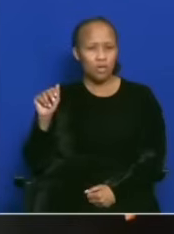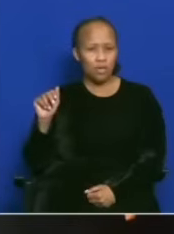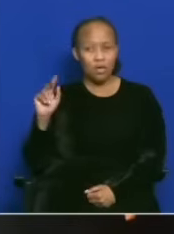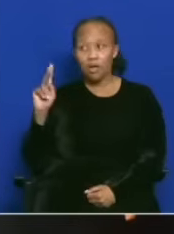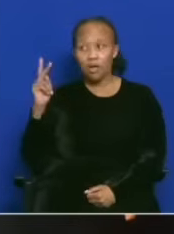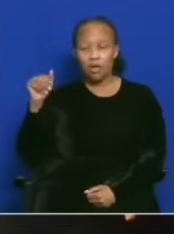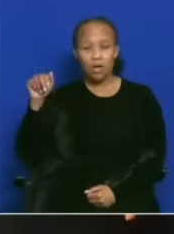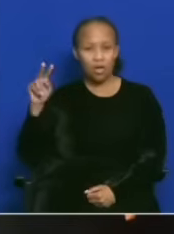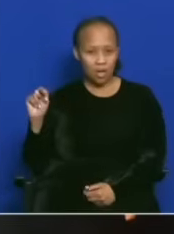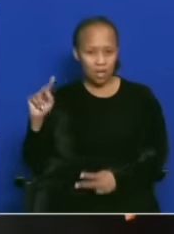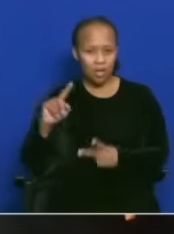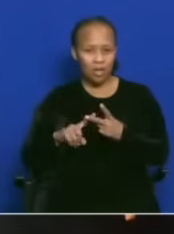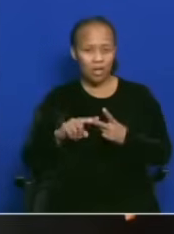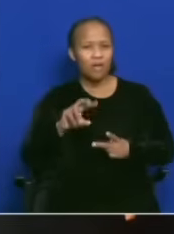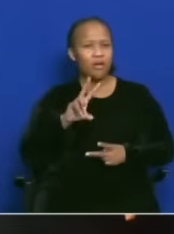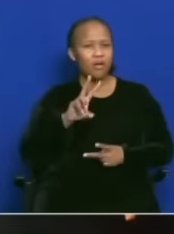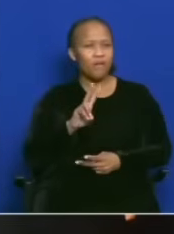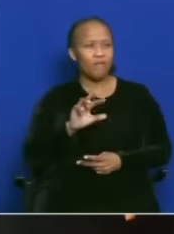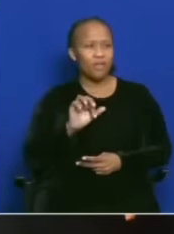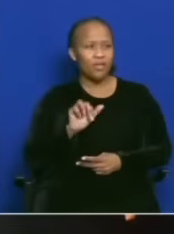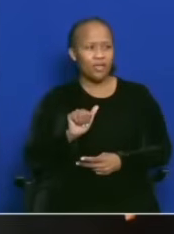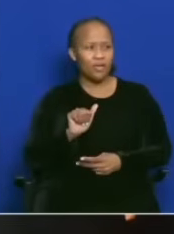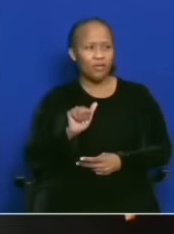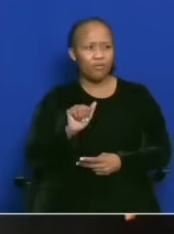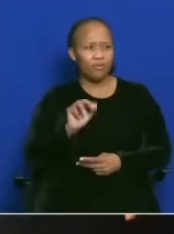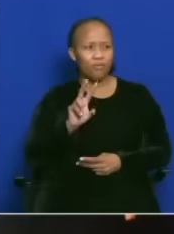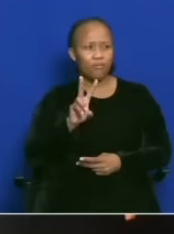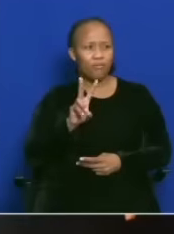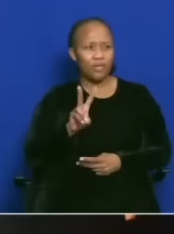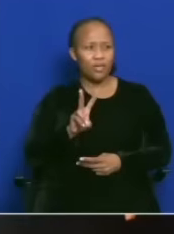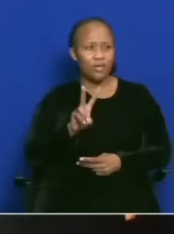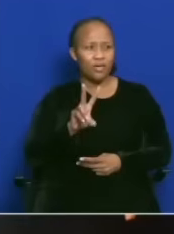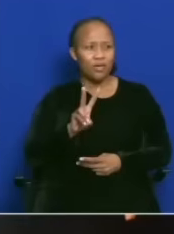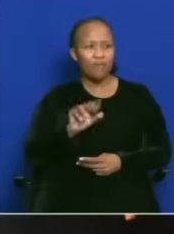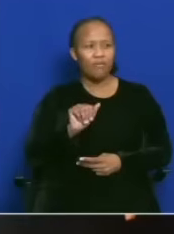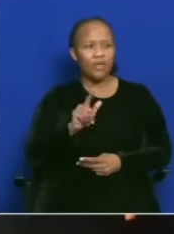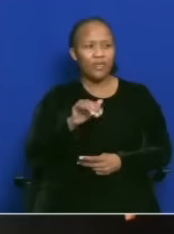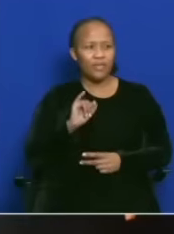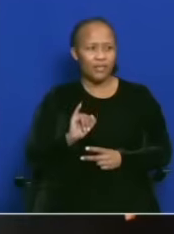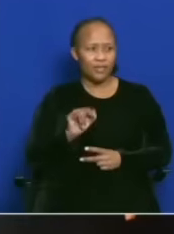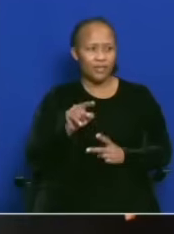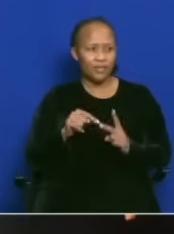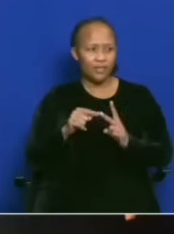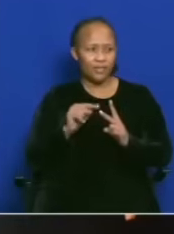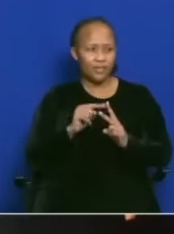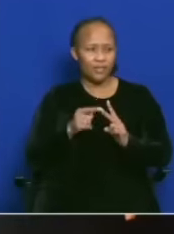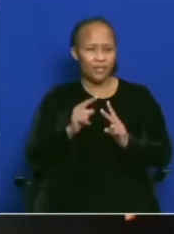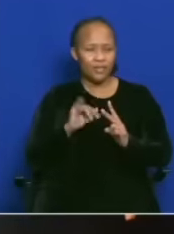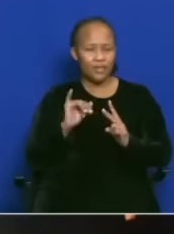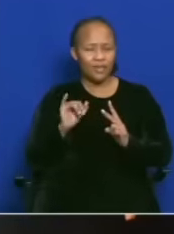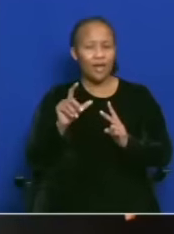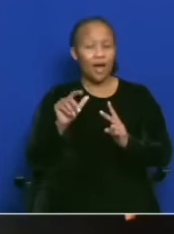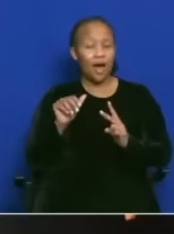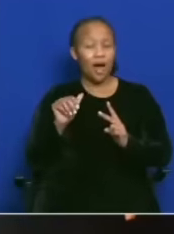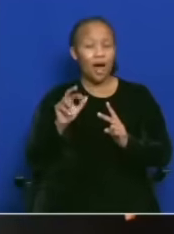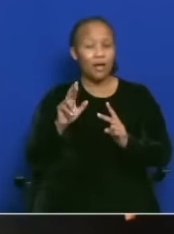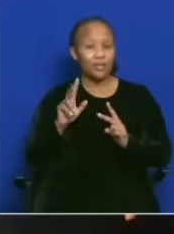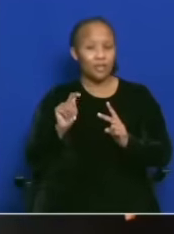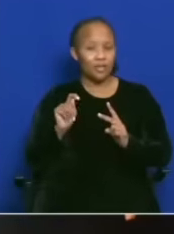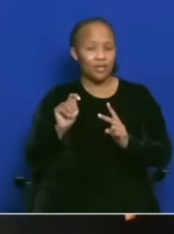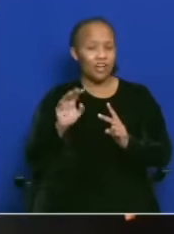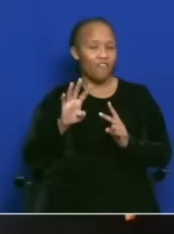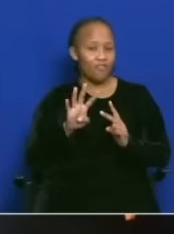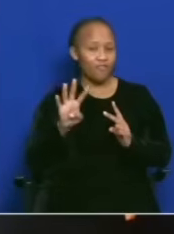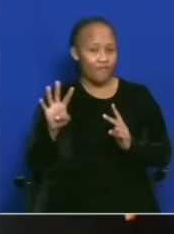automotive parts tender, number RT45, and there's extensive